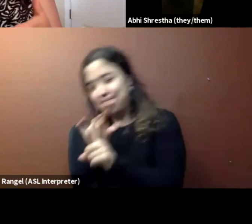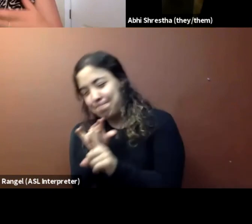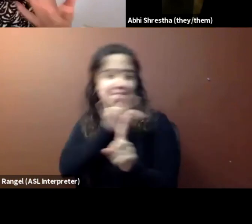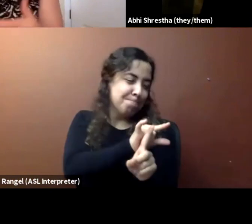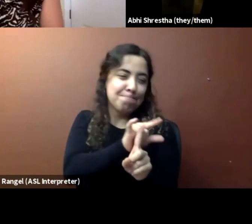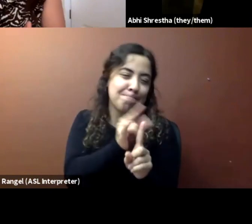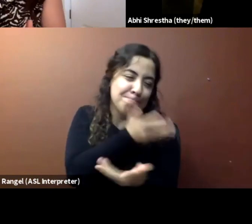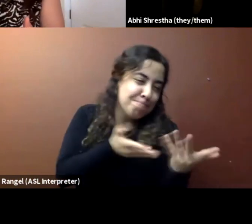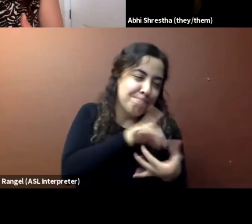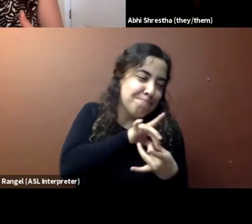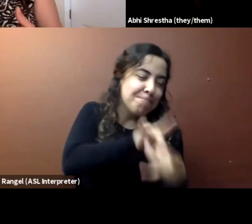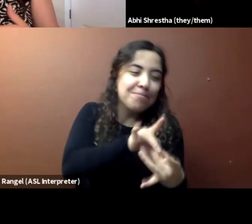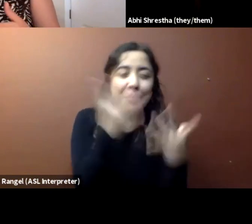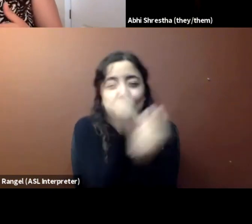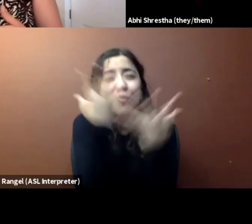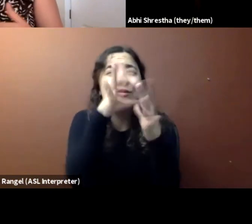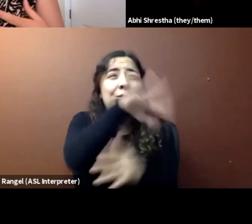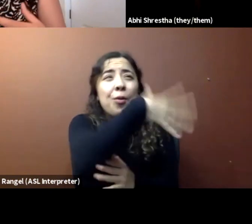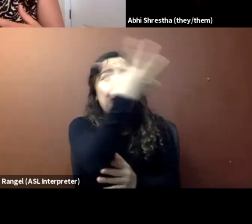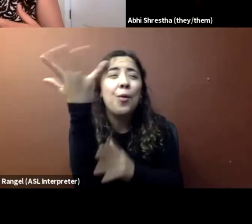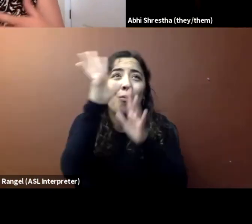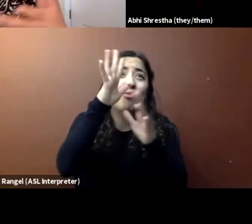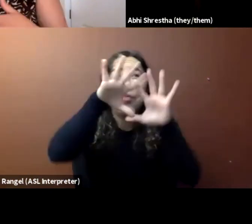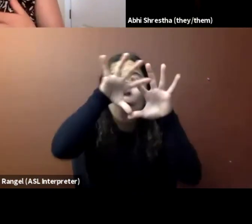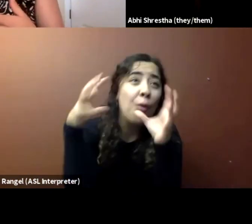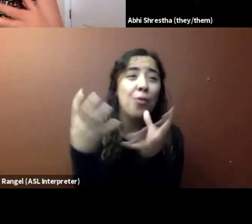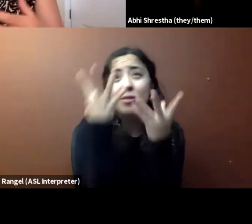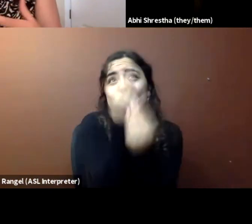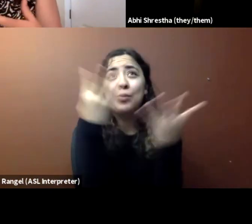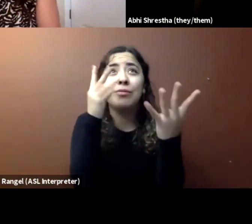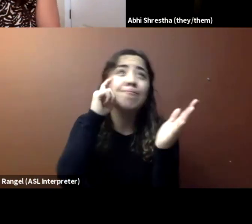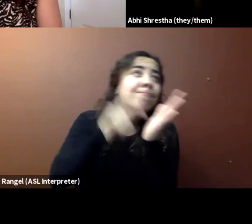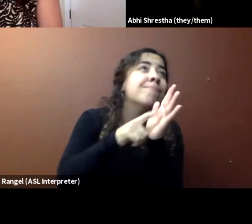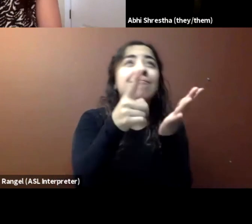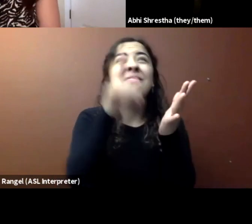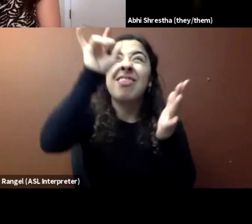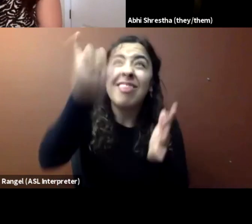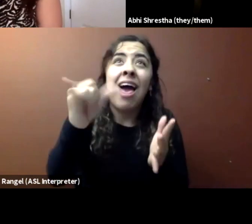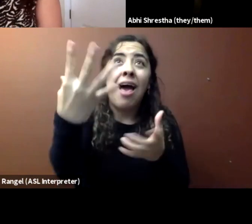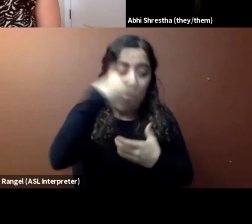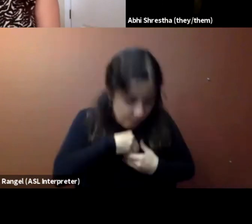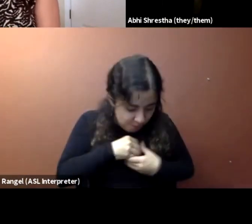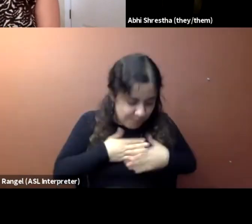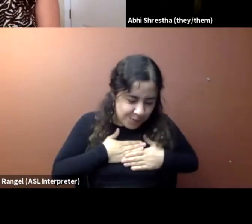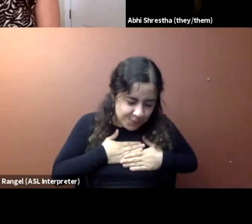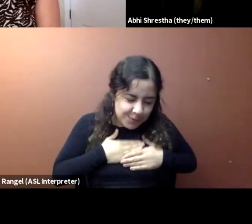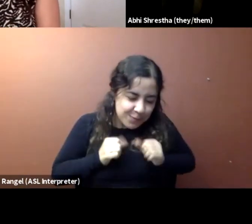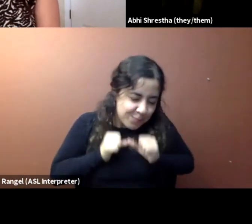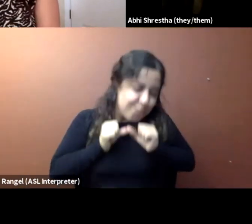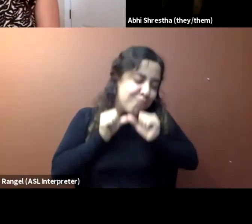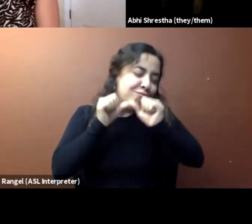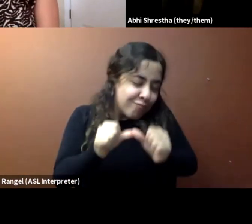and there's still beauty in the world. And so that helps me survive, you know? Yeah, I was